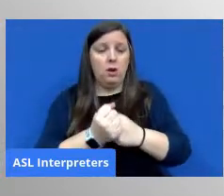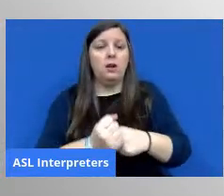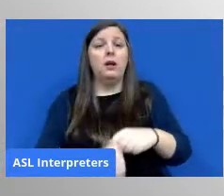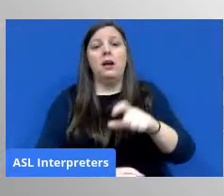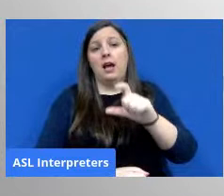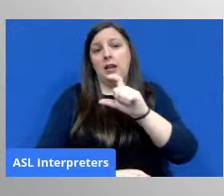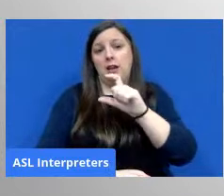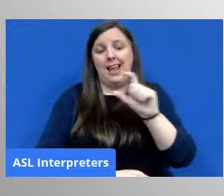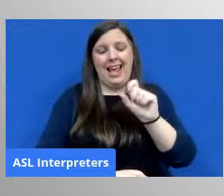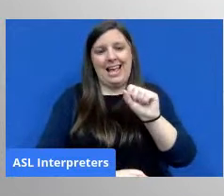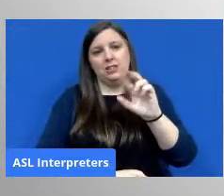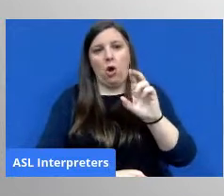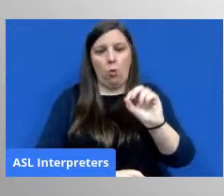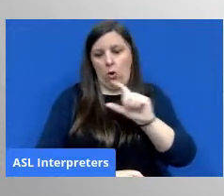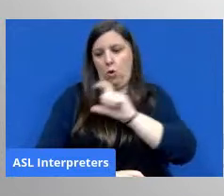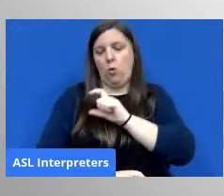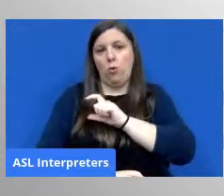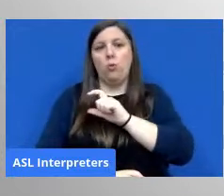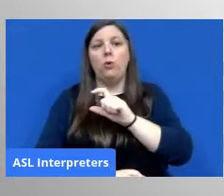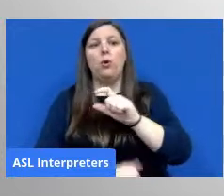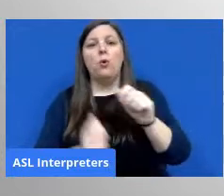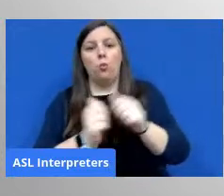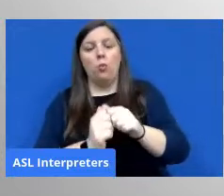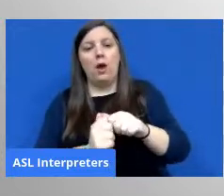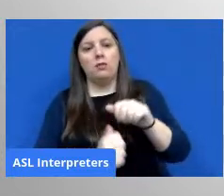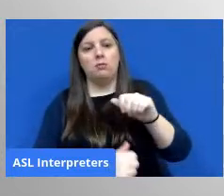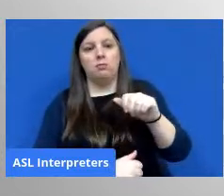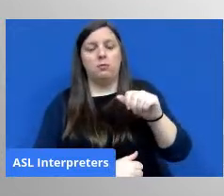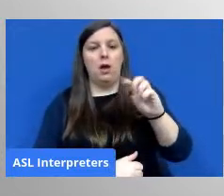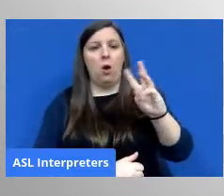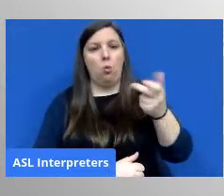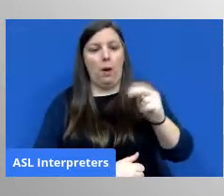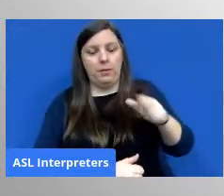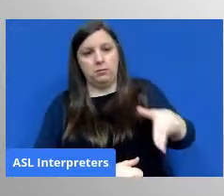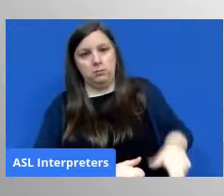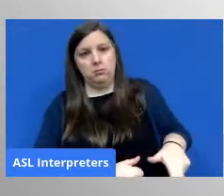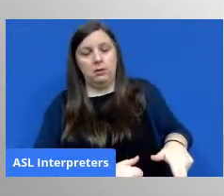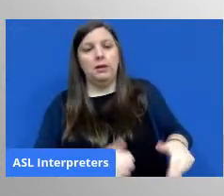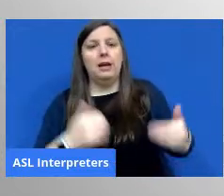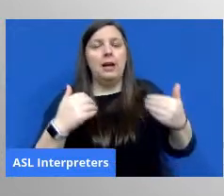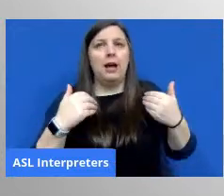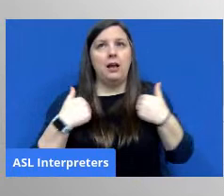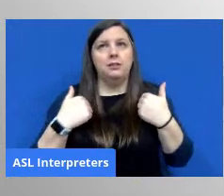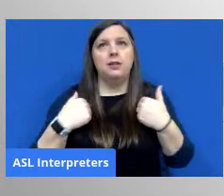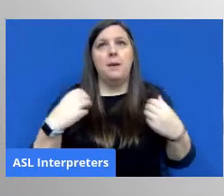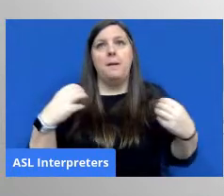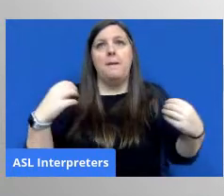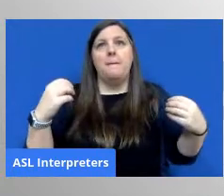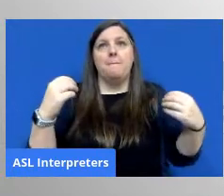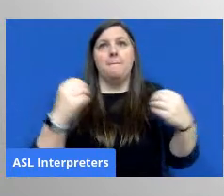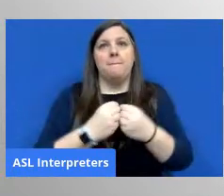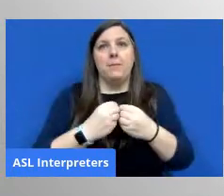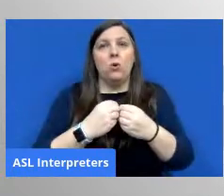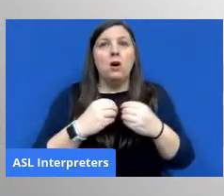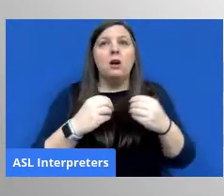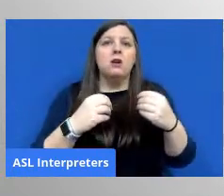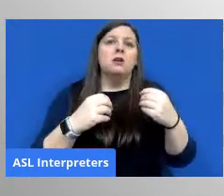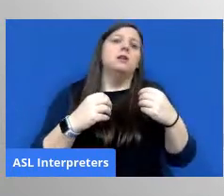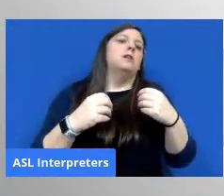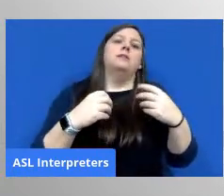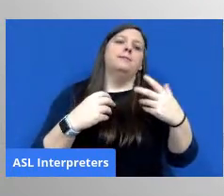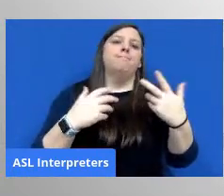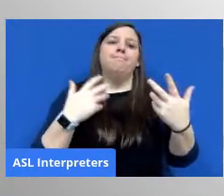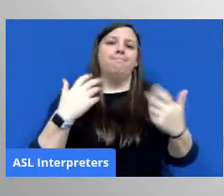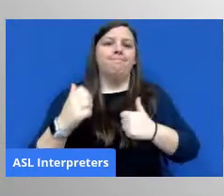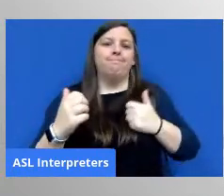has more oomph, so to speak, than unarmed. So that was my